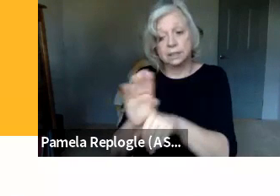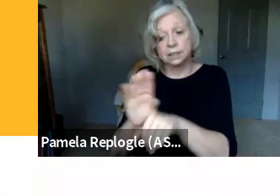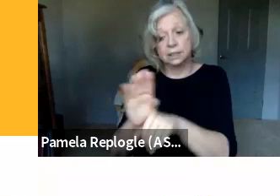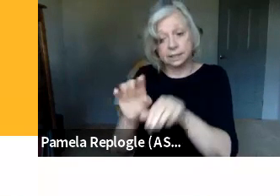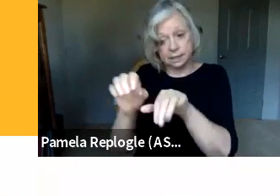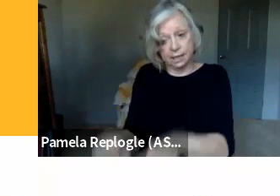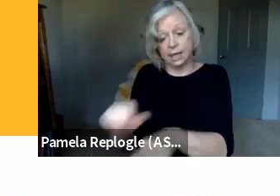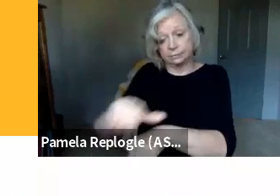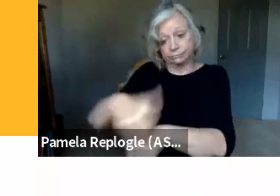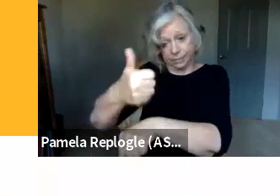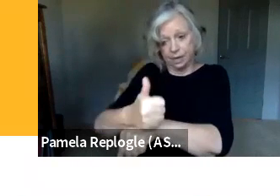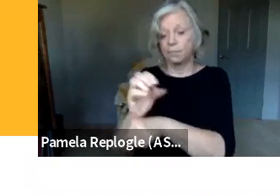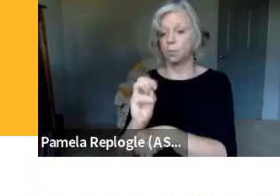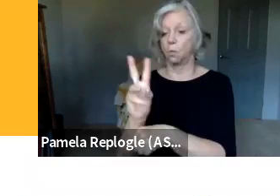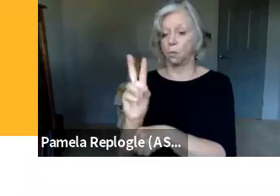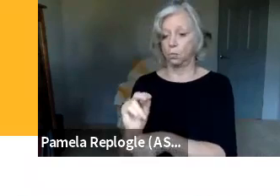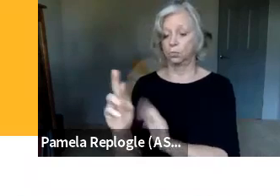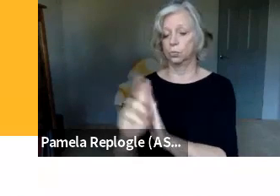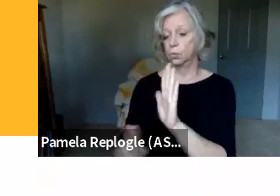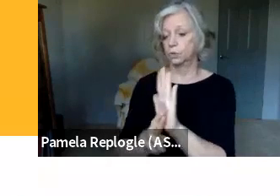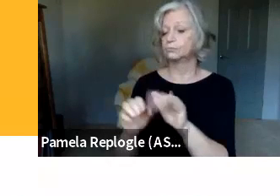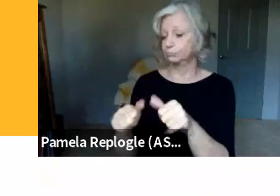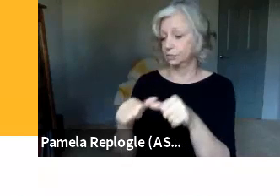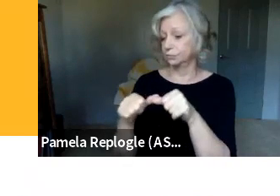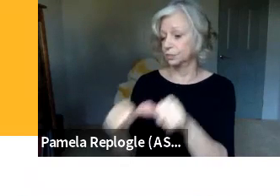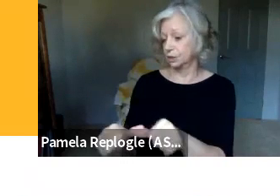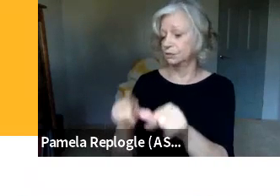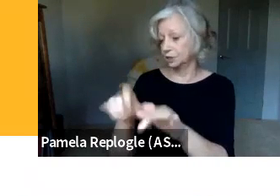and continue to conduct those checks.